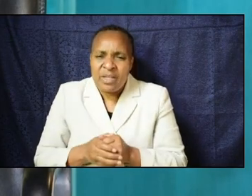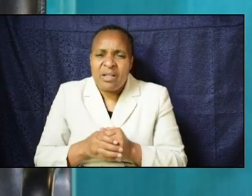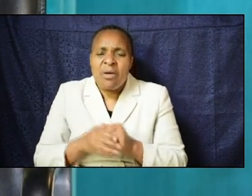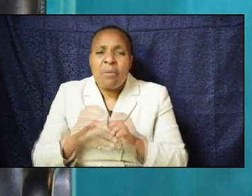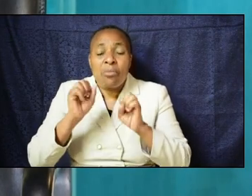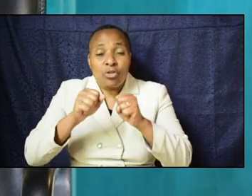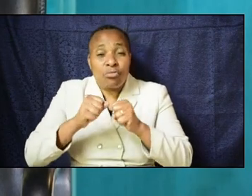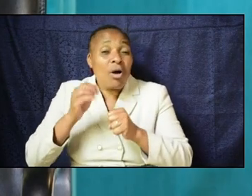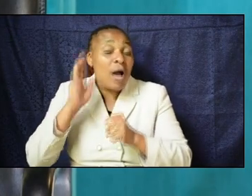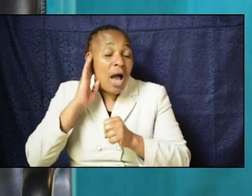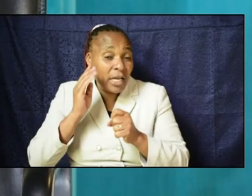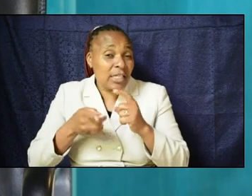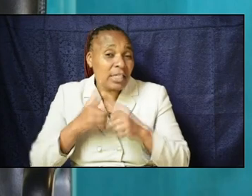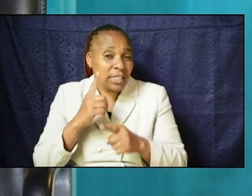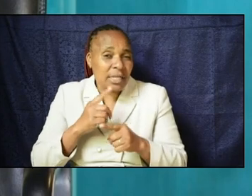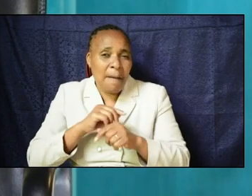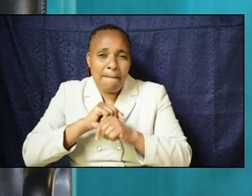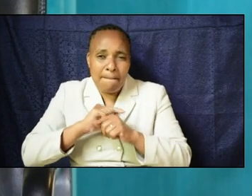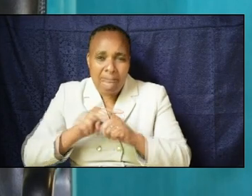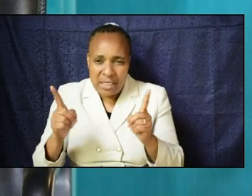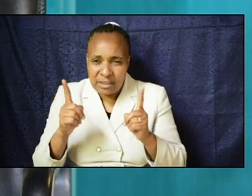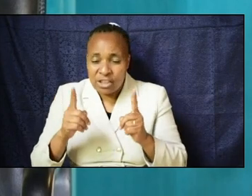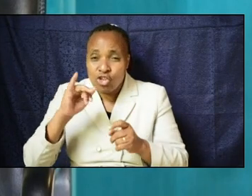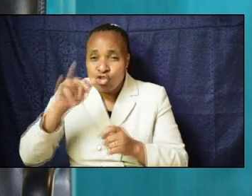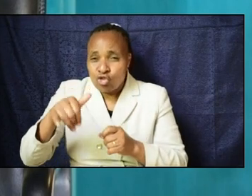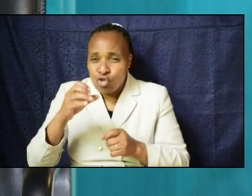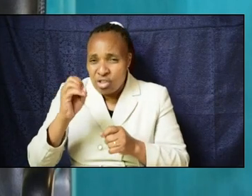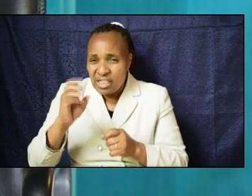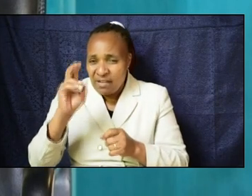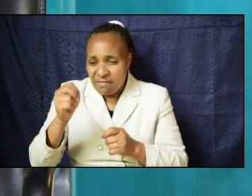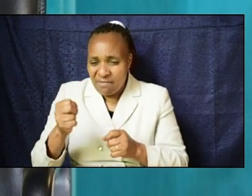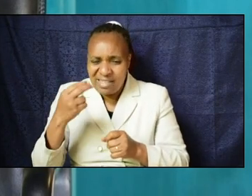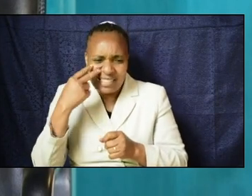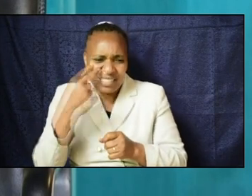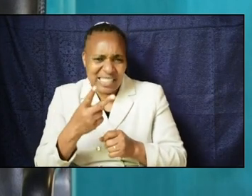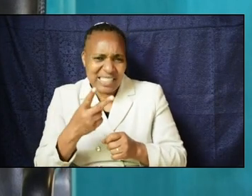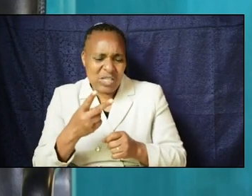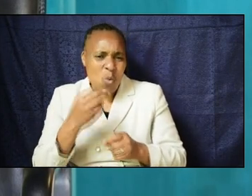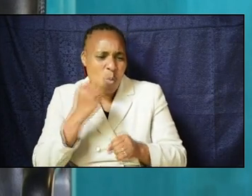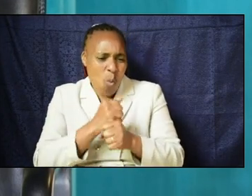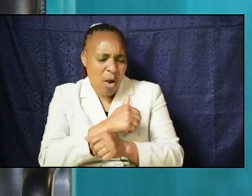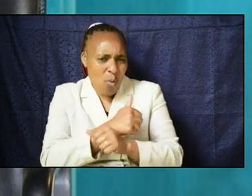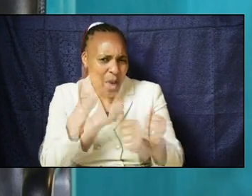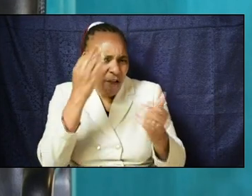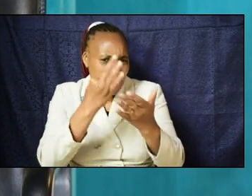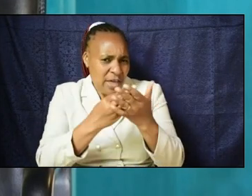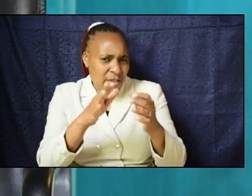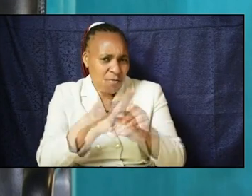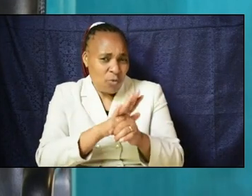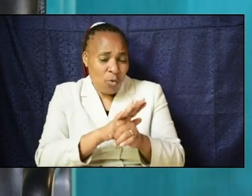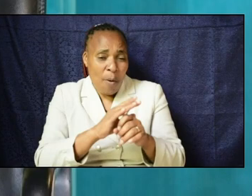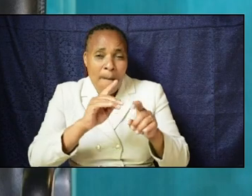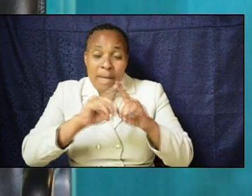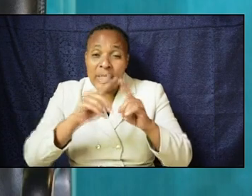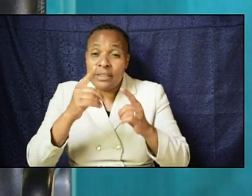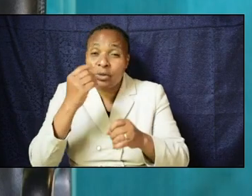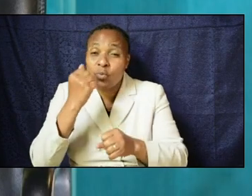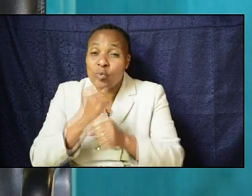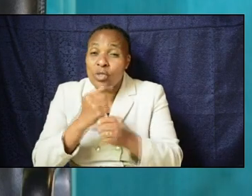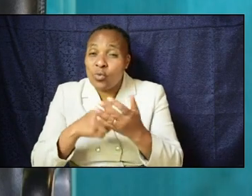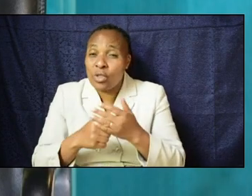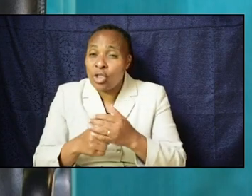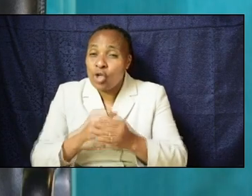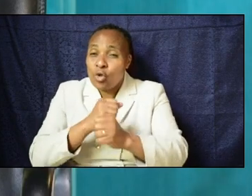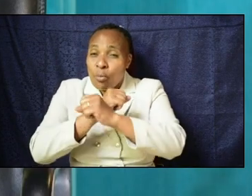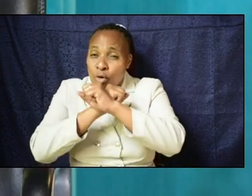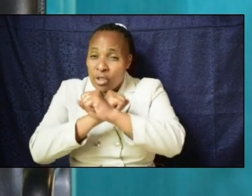he would have had him killed. But because he saw how Joseph was faithful in his work, all he needed to do was